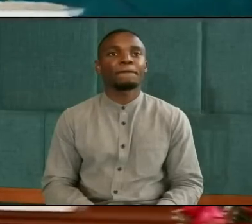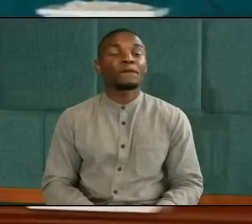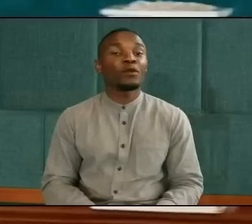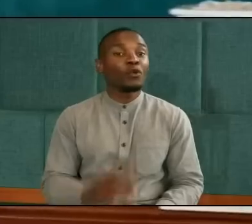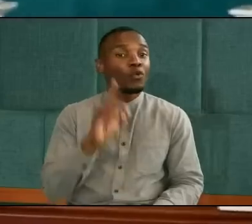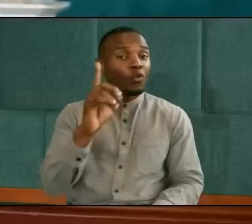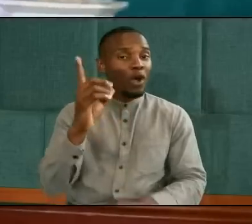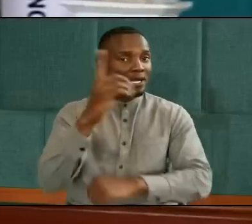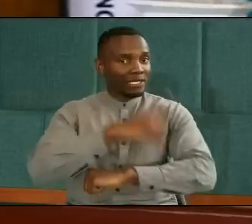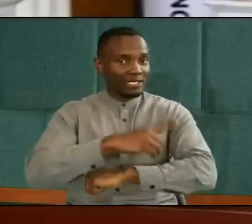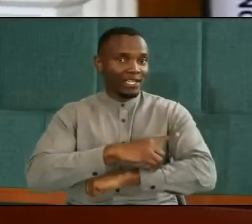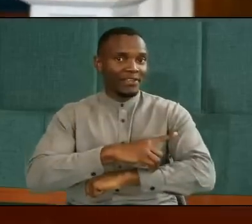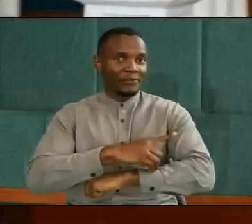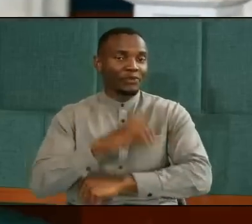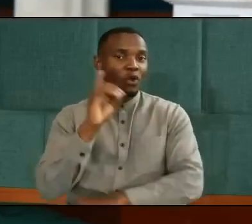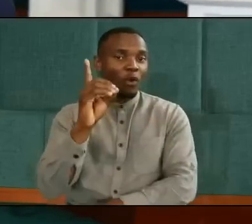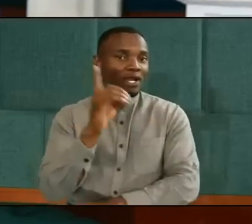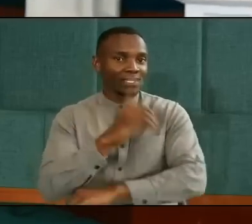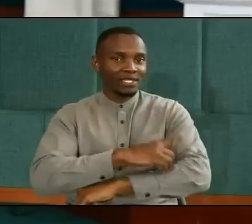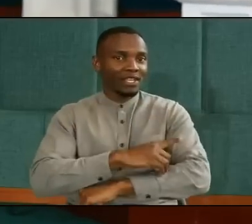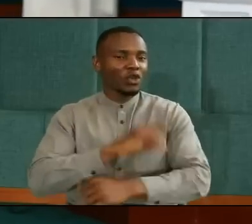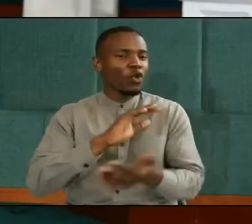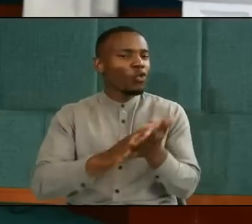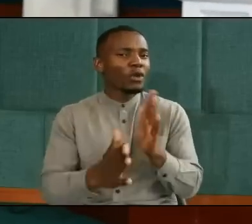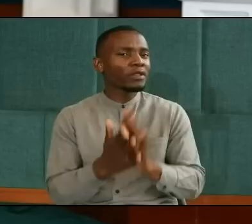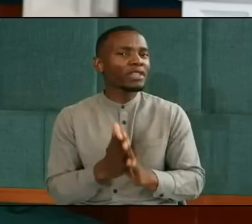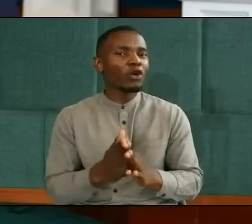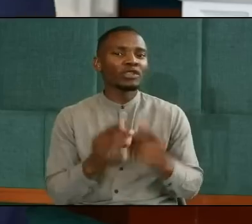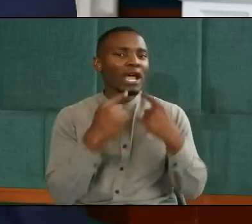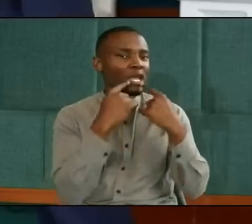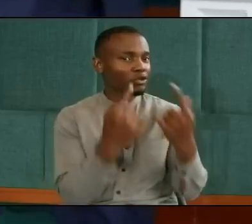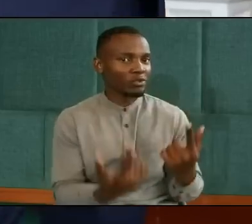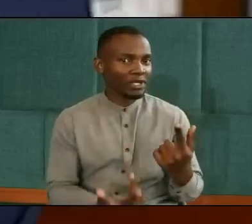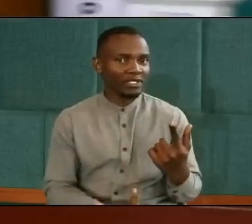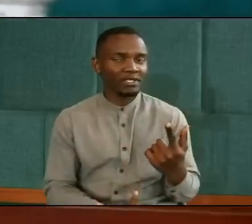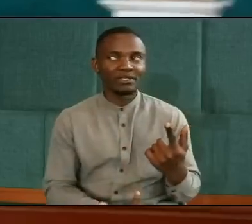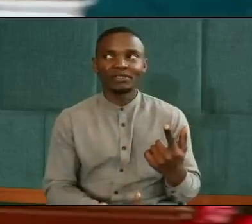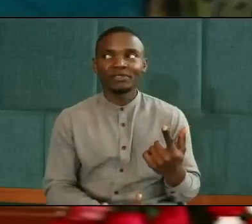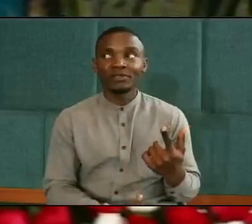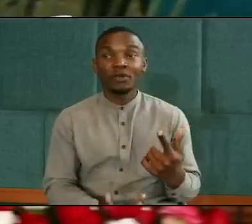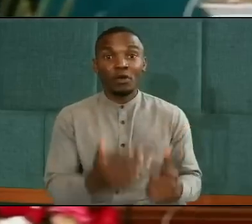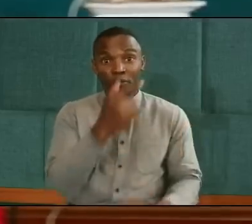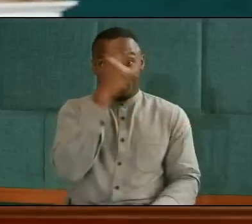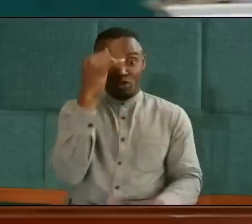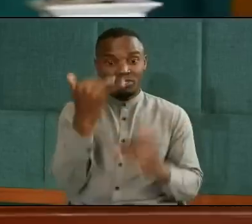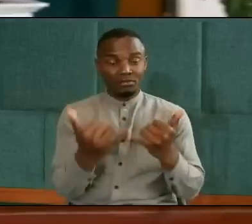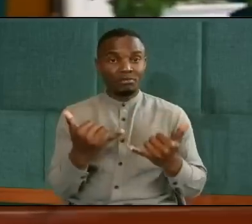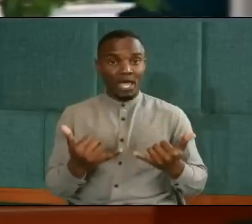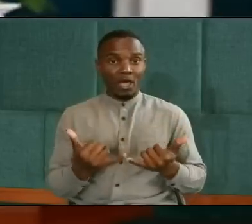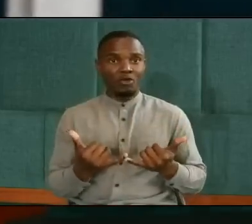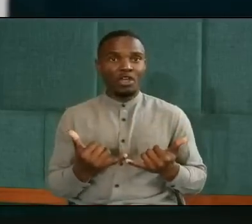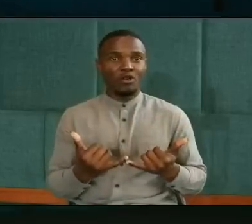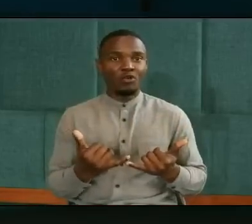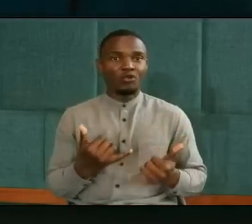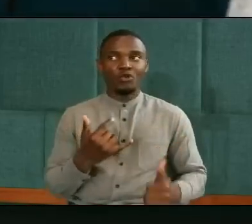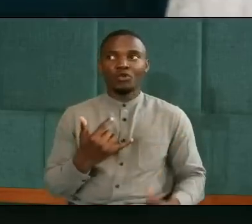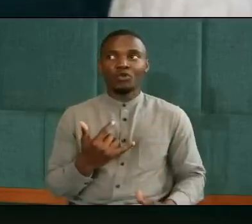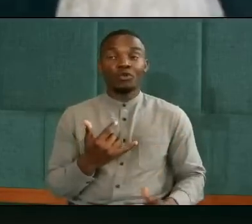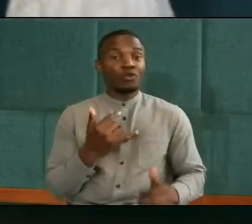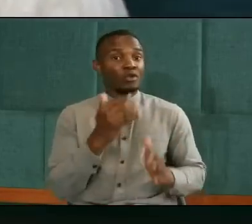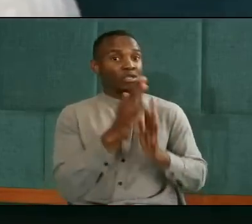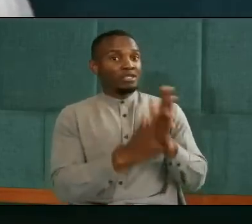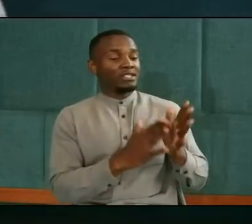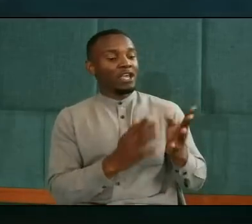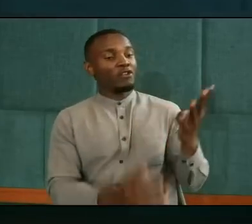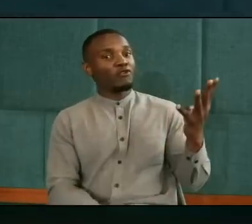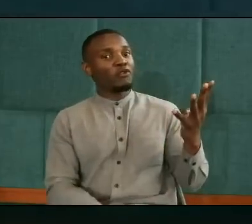One of these days, without notice. Because right now, we are, sign